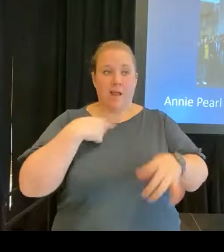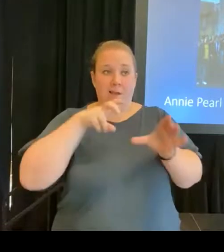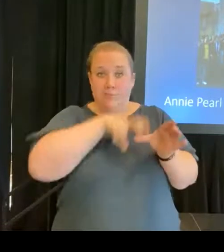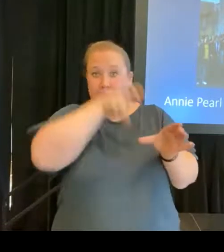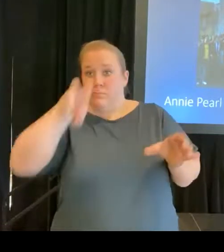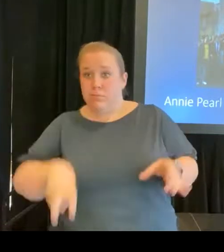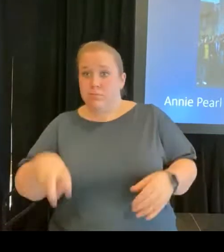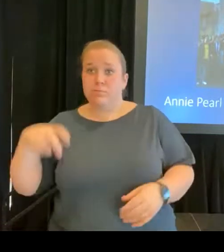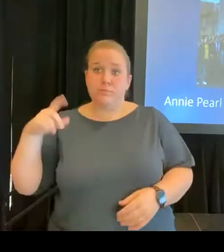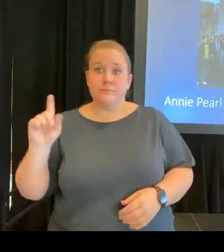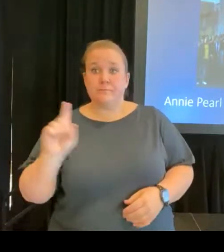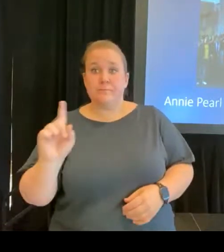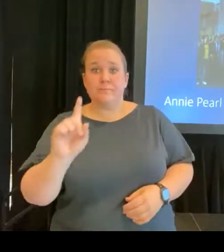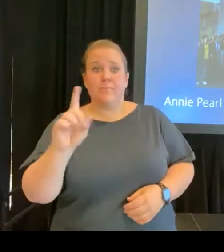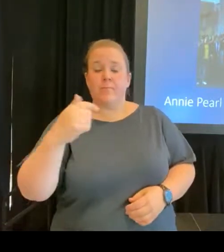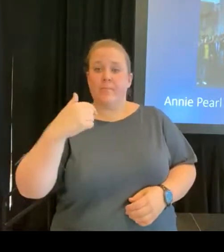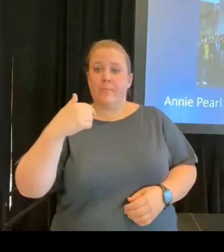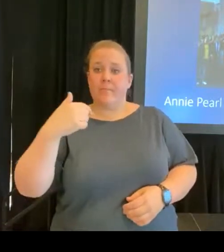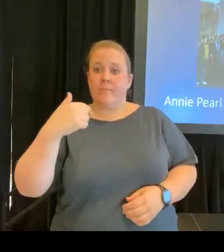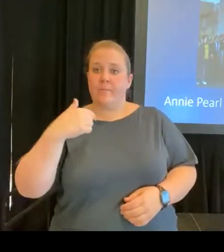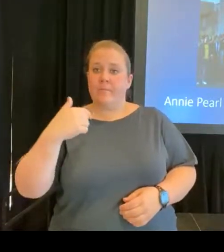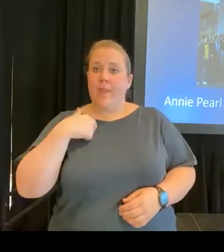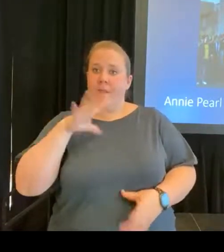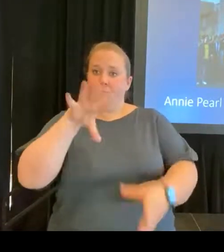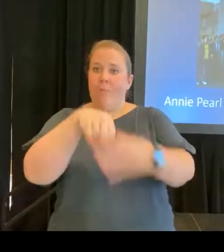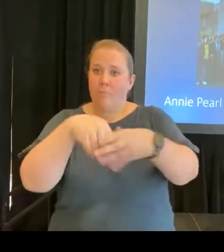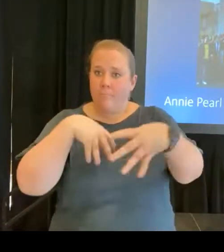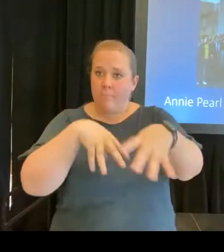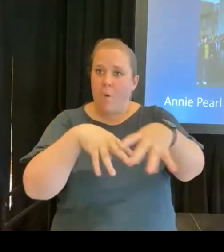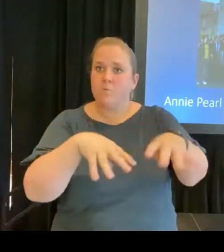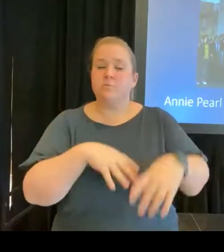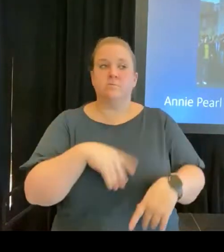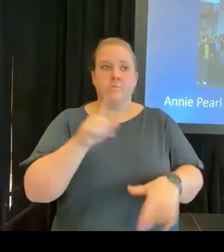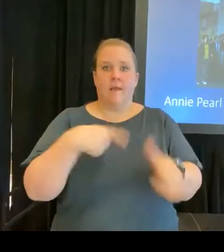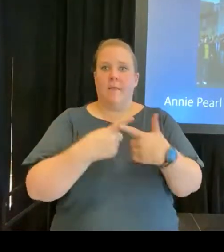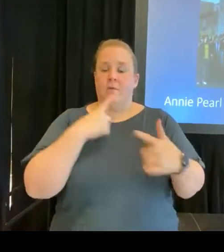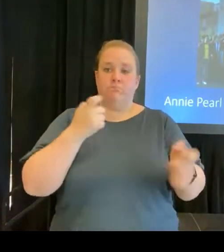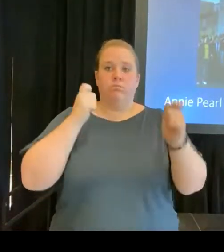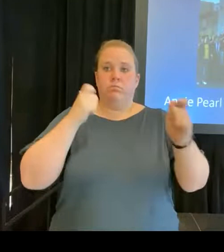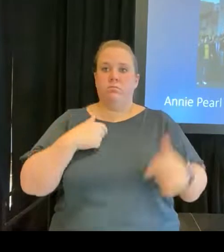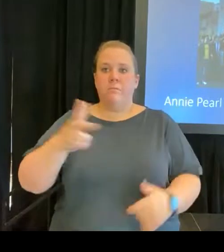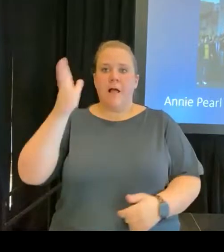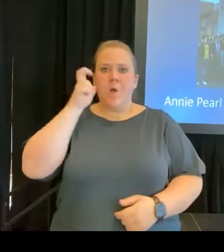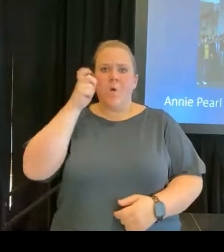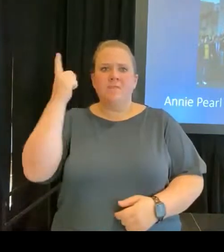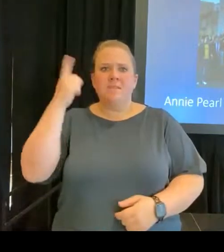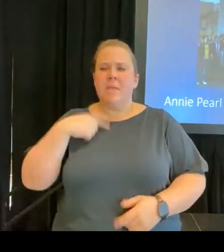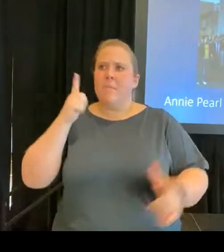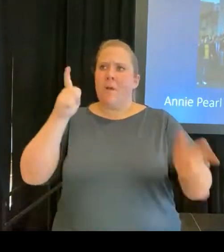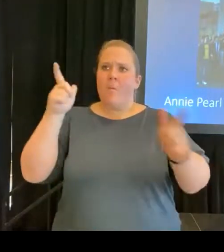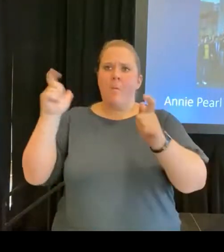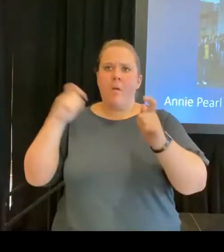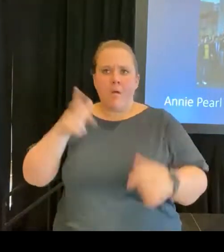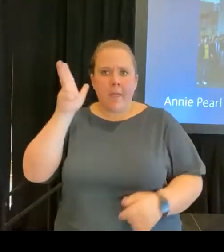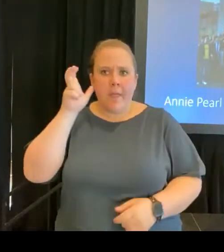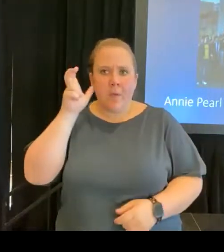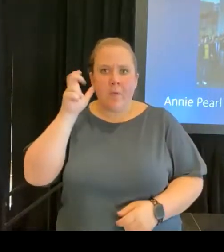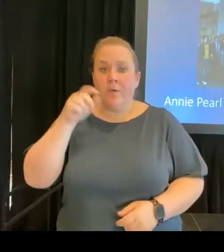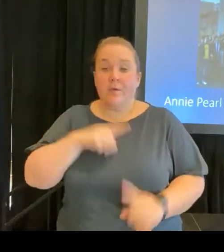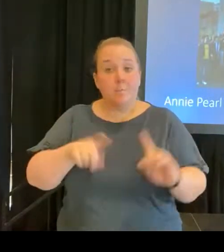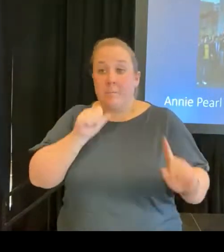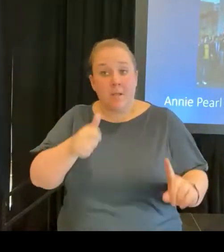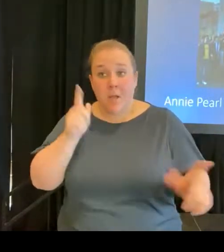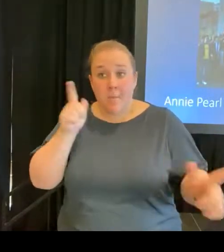van, and I become a part of the march. And then all of a sudden, I heard something sound like gunshots. But it